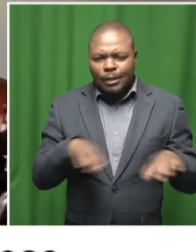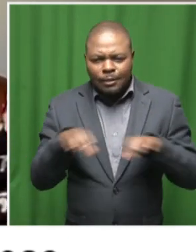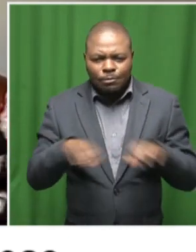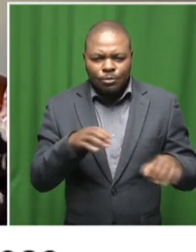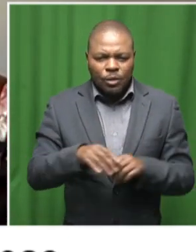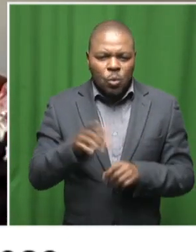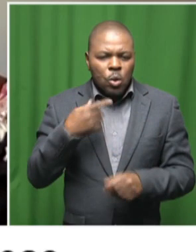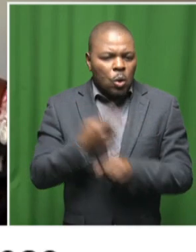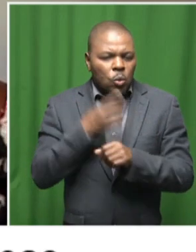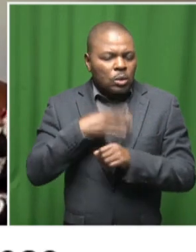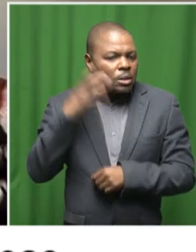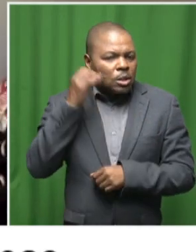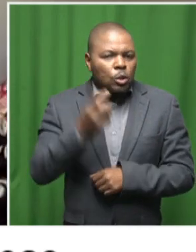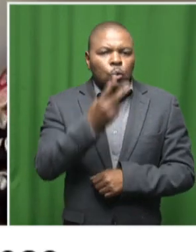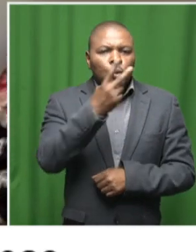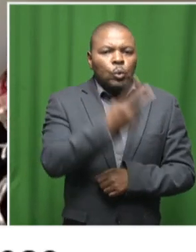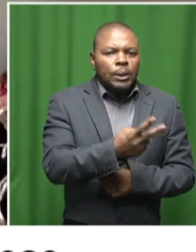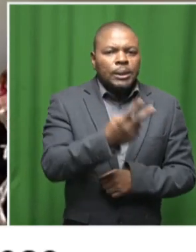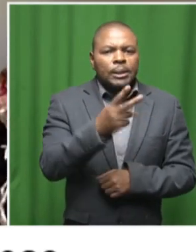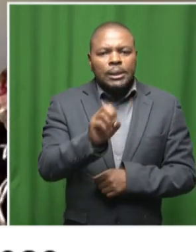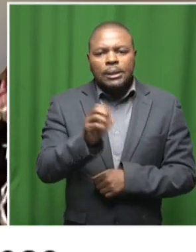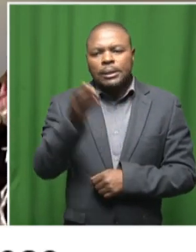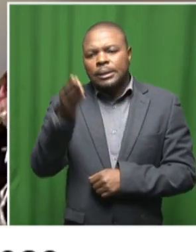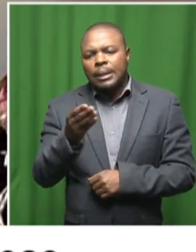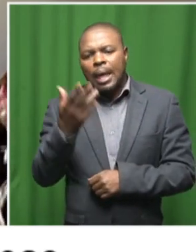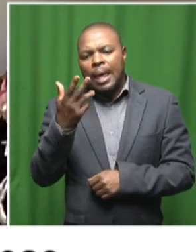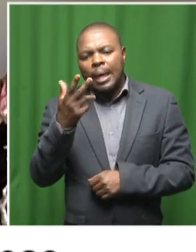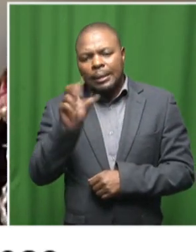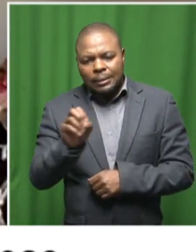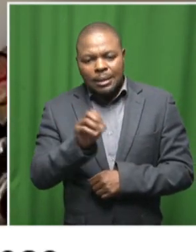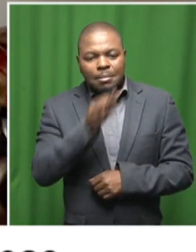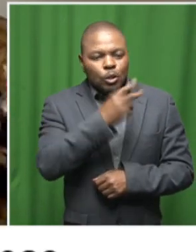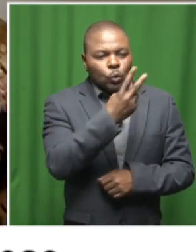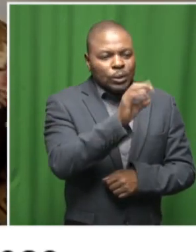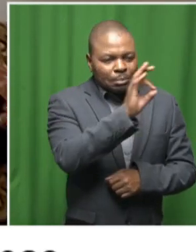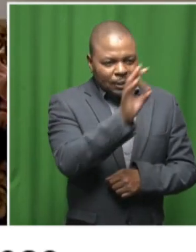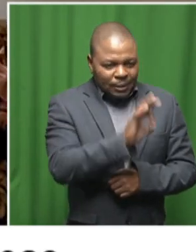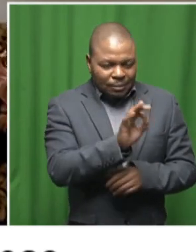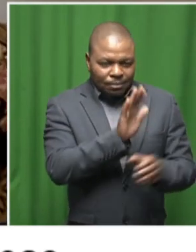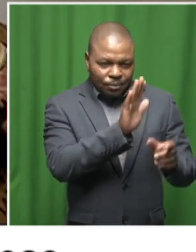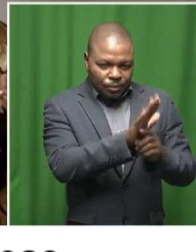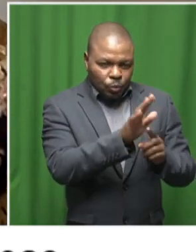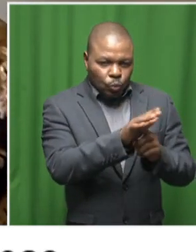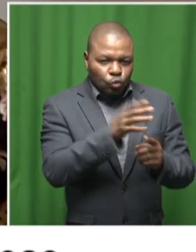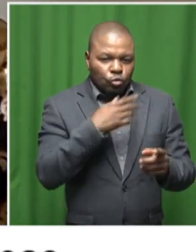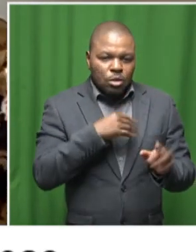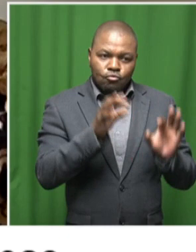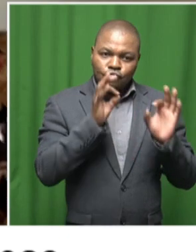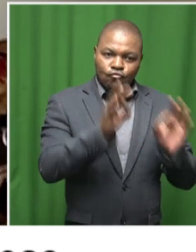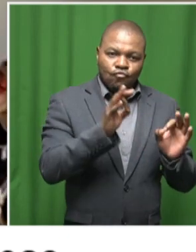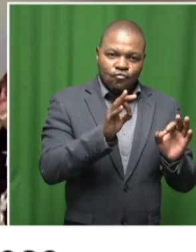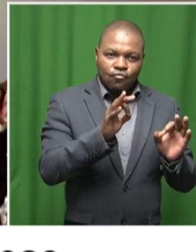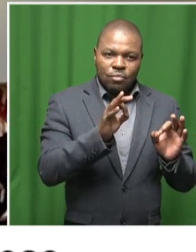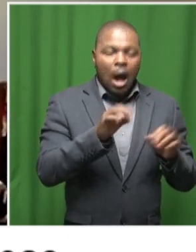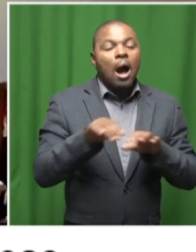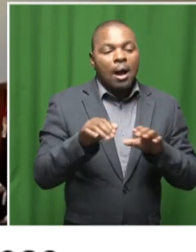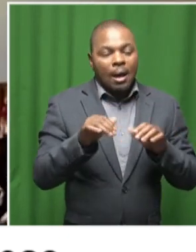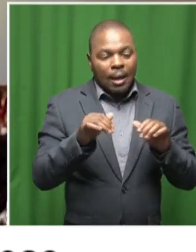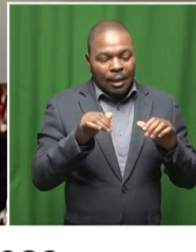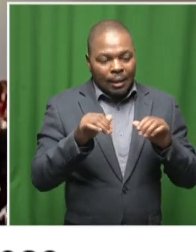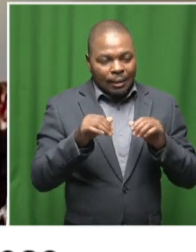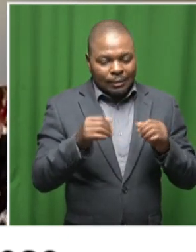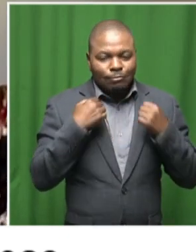this so-called 20-80, which means 20% of the right diet, or rather